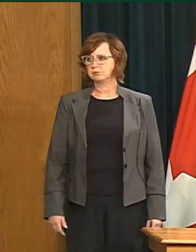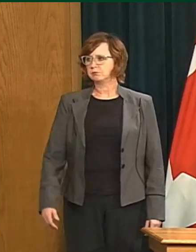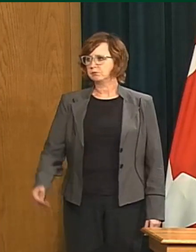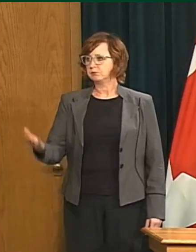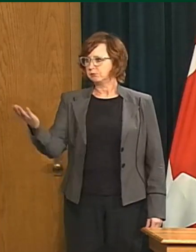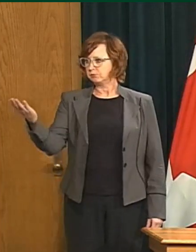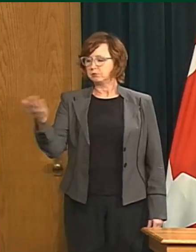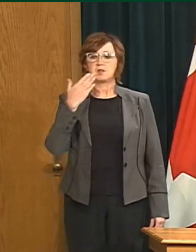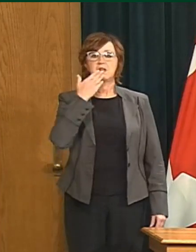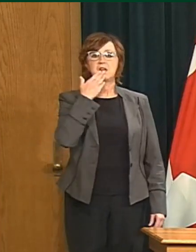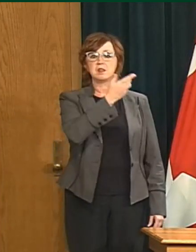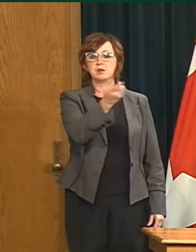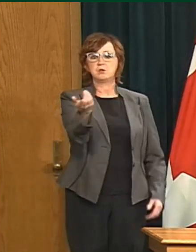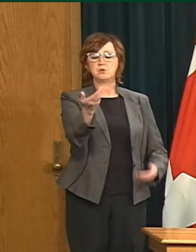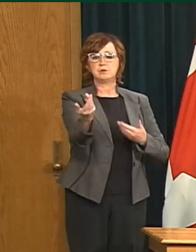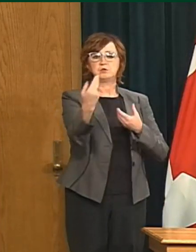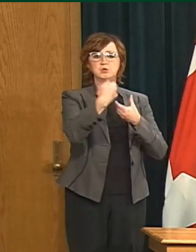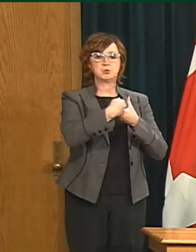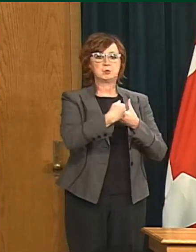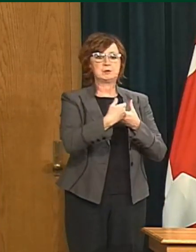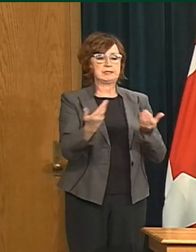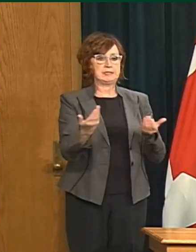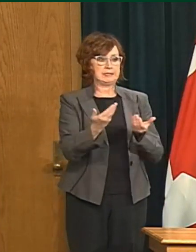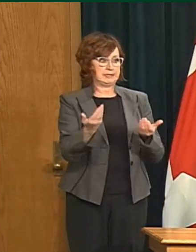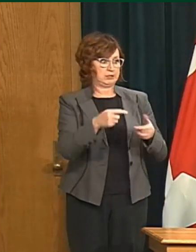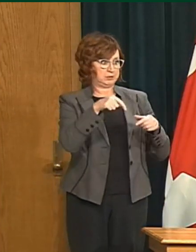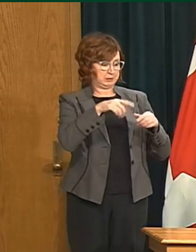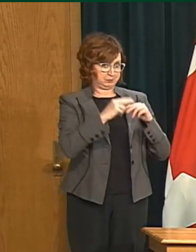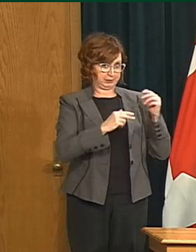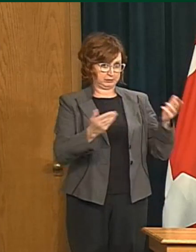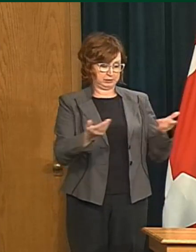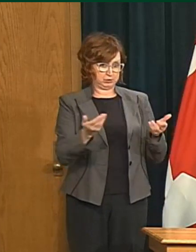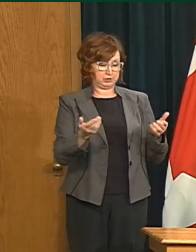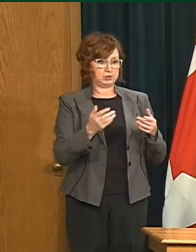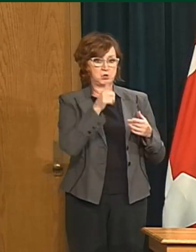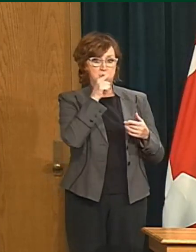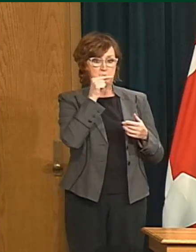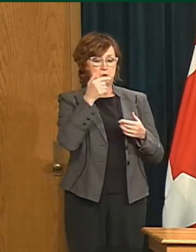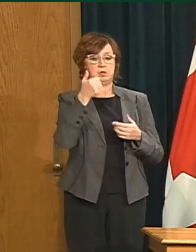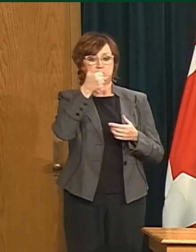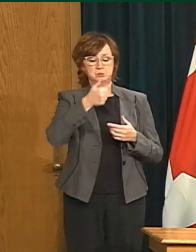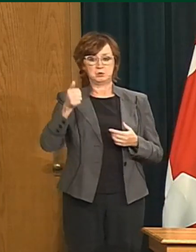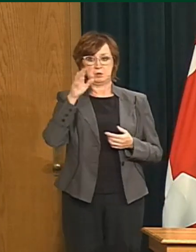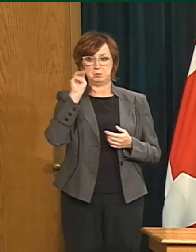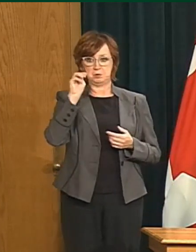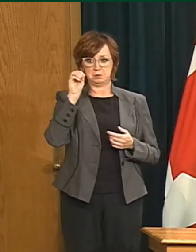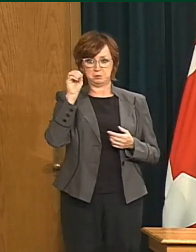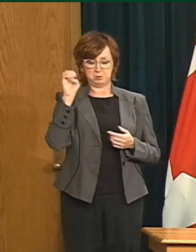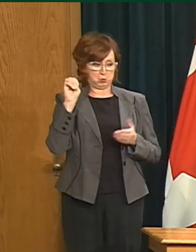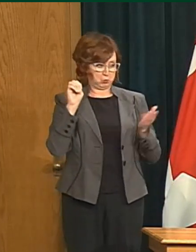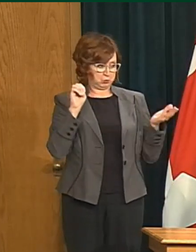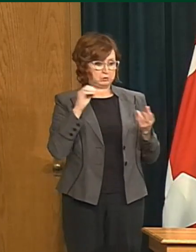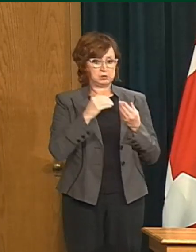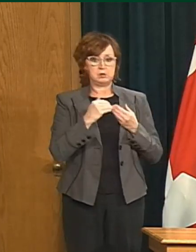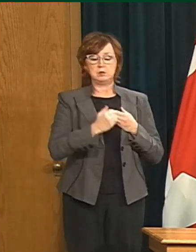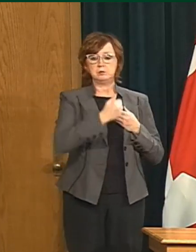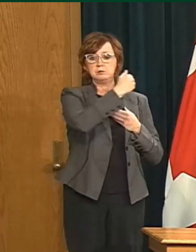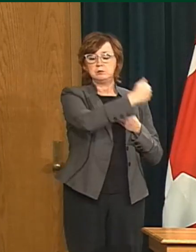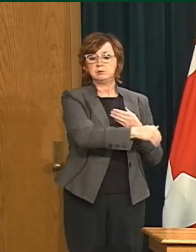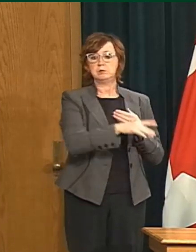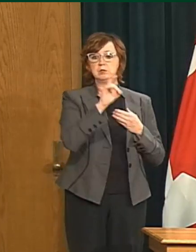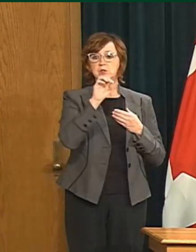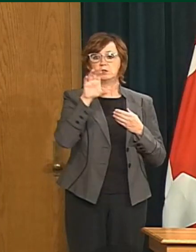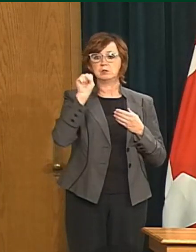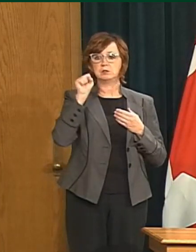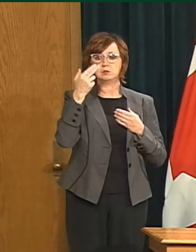Thanks for joining us today, everyone. In the Legislative Building in Regina, we have Premier Scott Moe and Dr. Shahab, Chief Medical Health